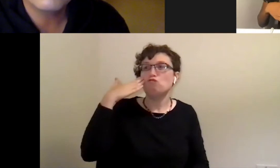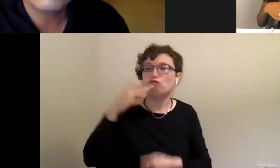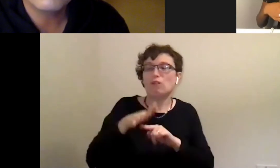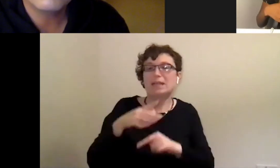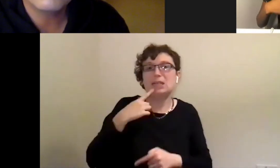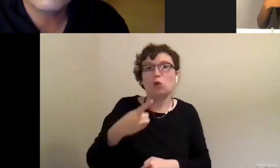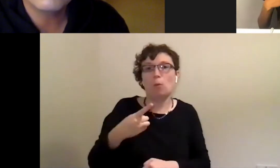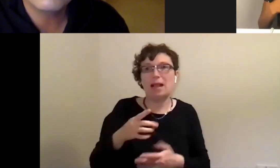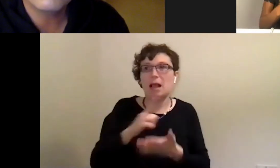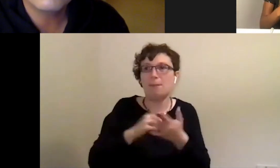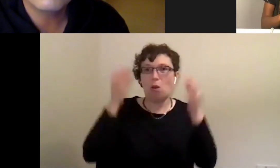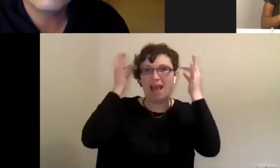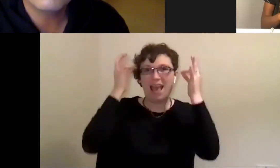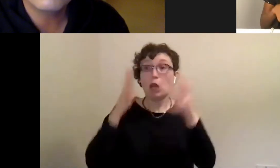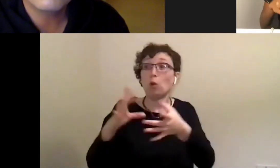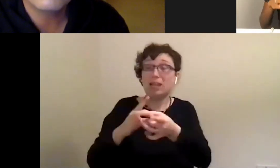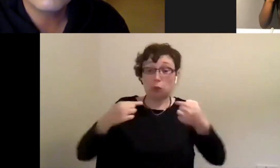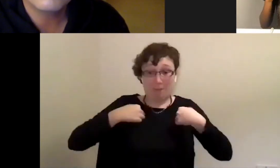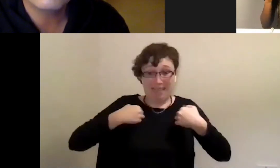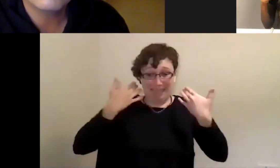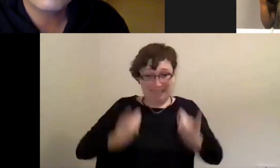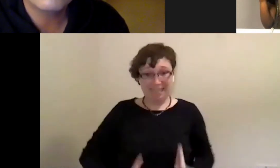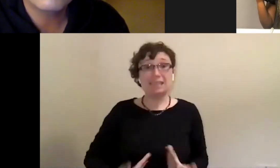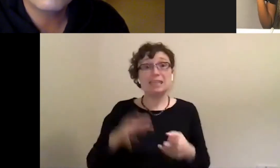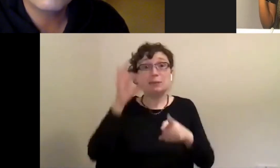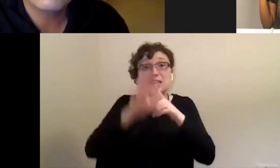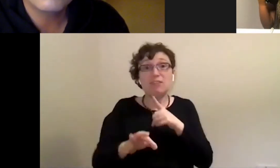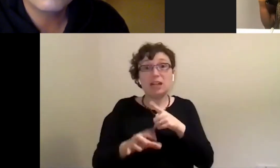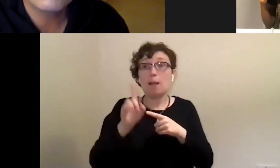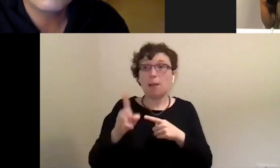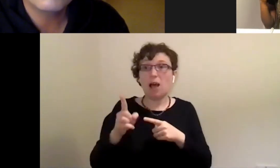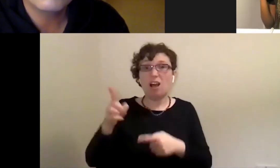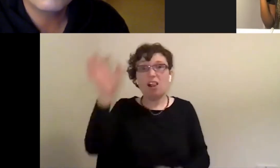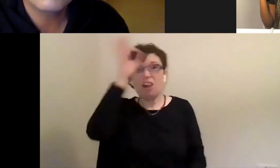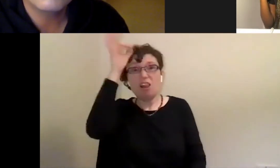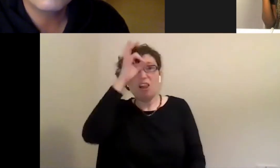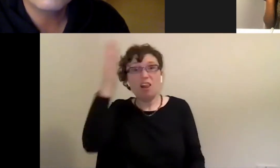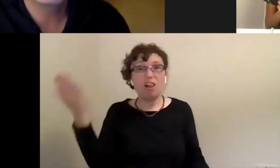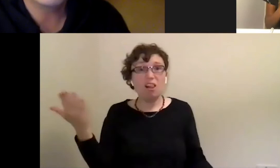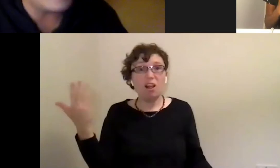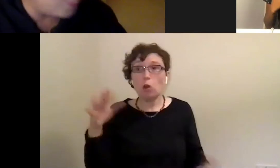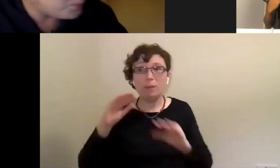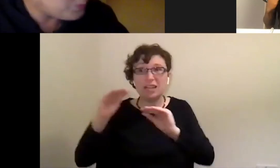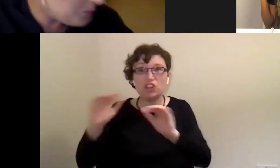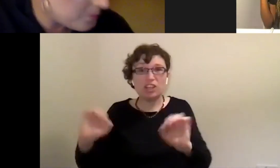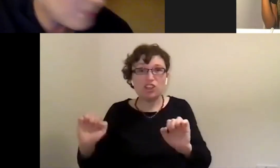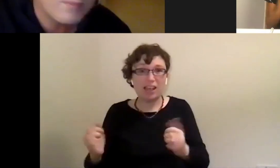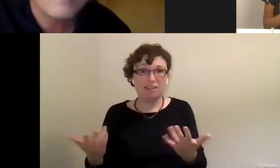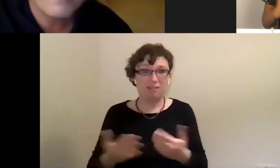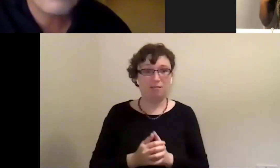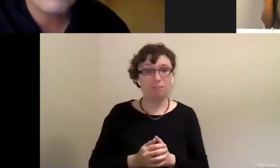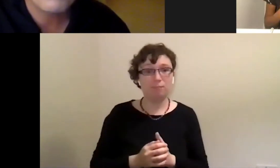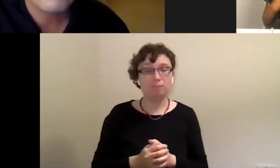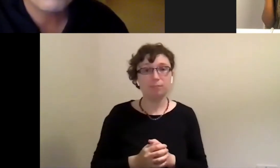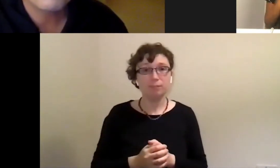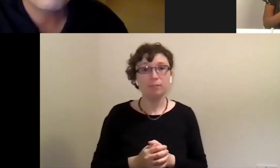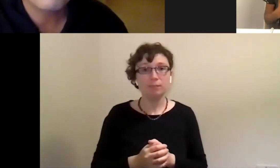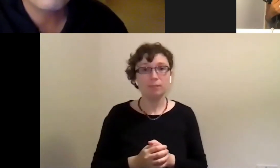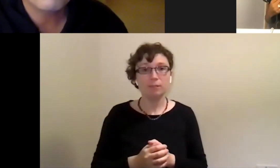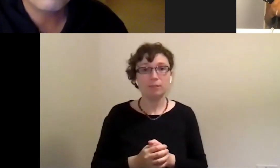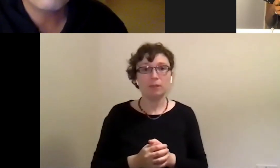would choose to educate rather than just call them out and go for the, like, oh, this is wrong because of